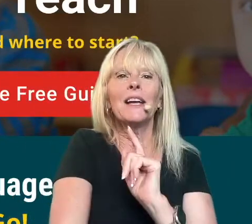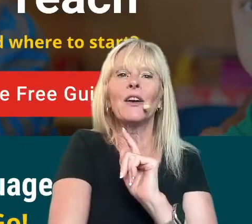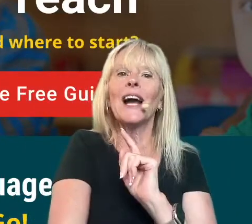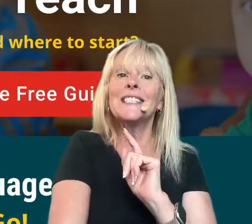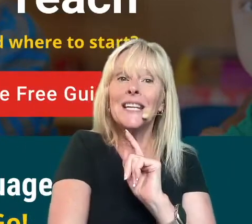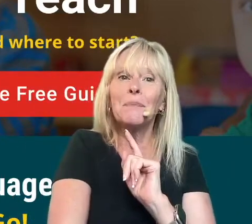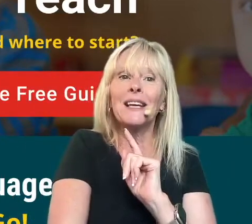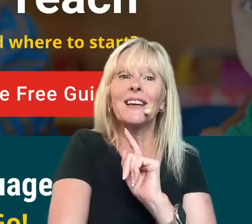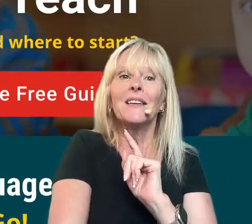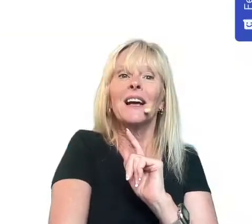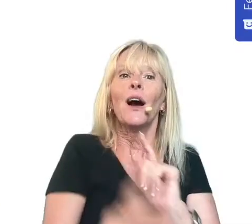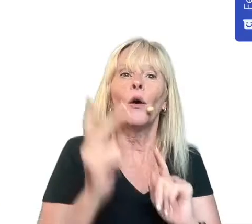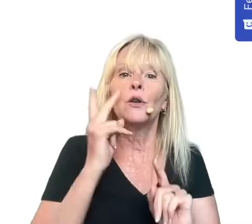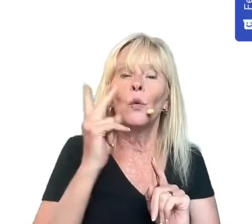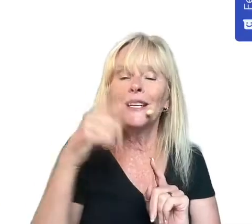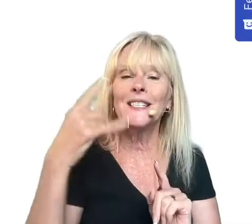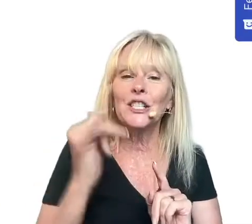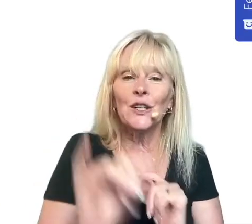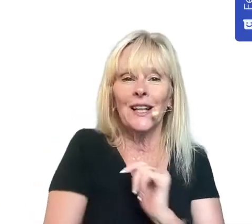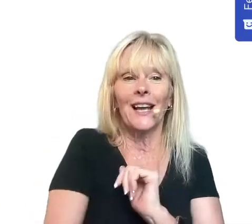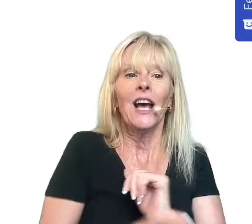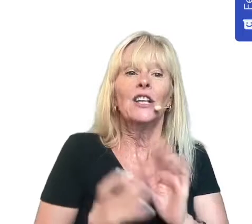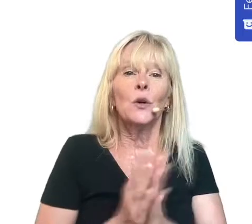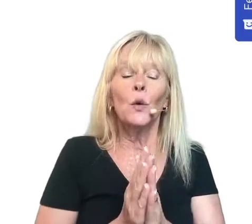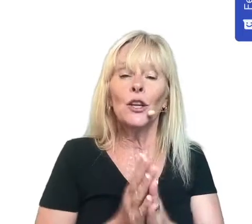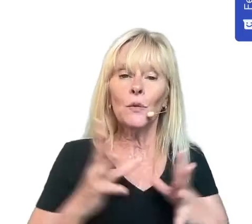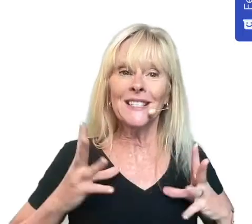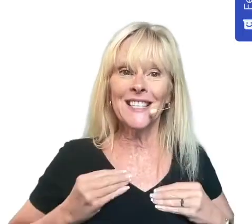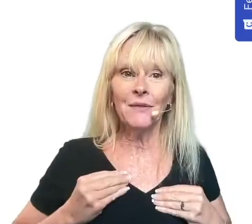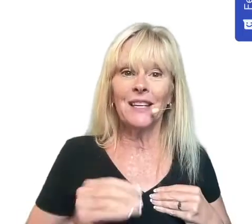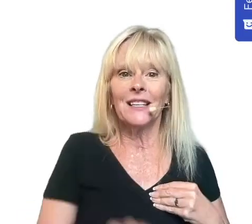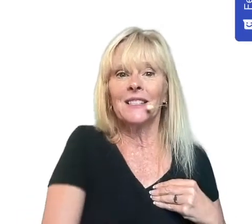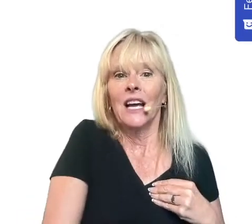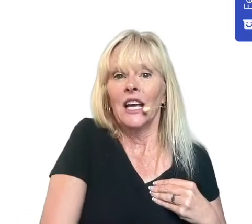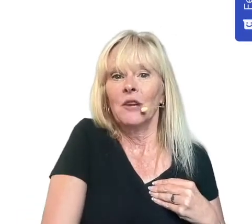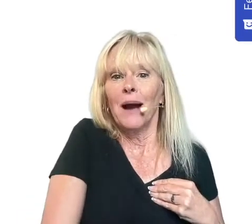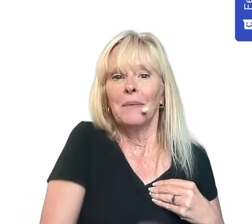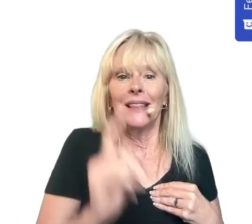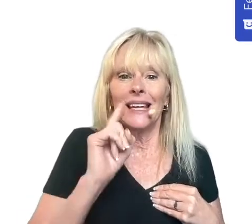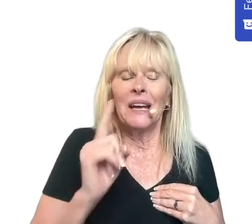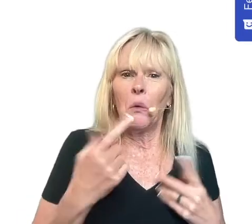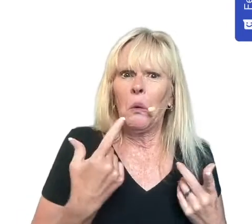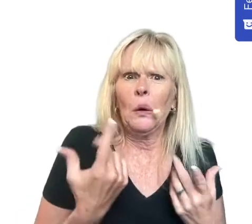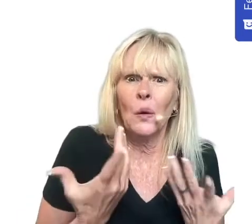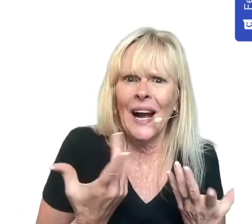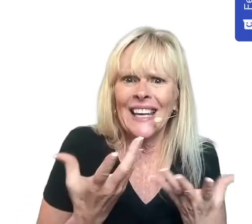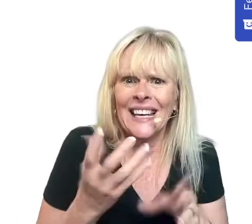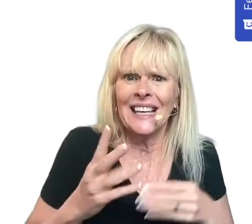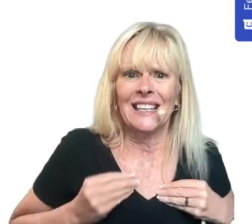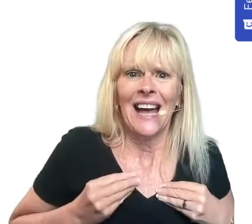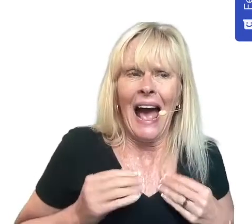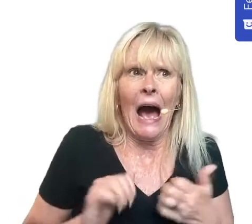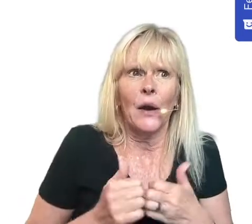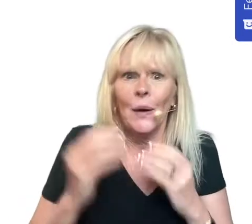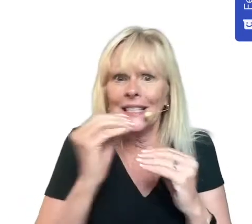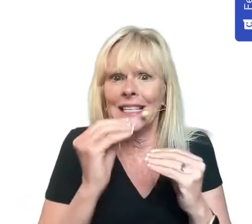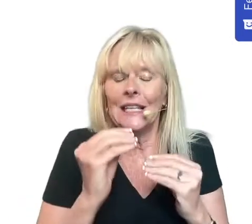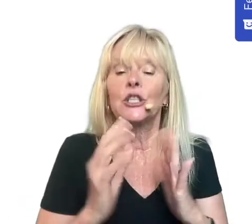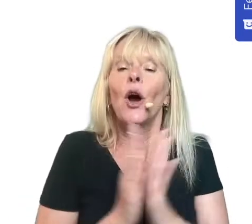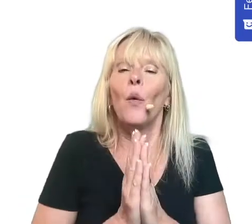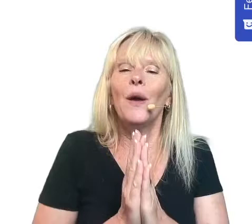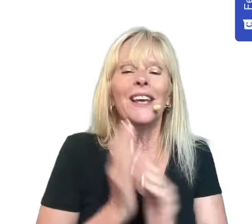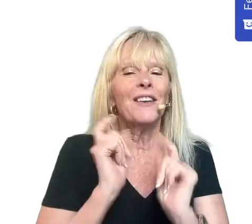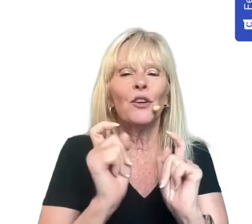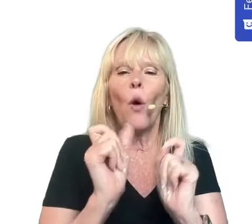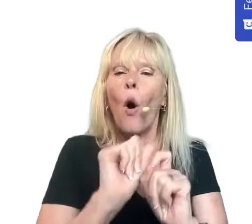come back here. A sneak peek. What does this look like? So when you receive this, you might be thinking, well, what do I get? How do I